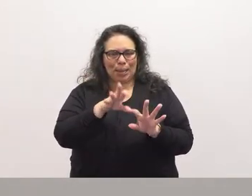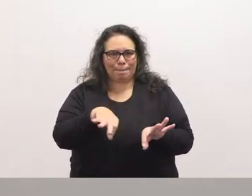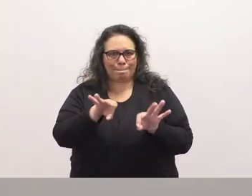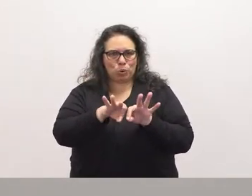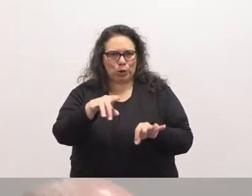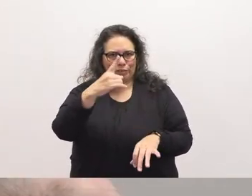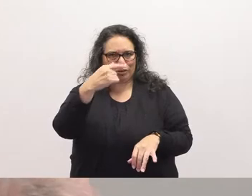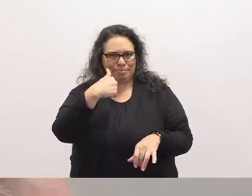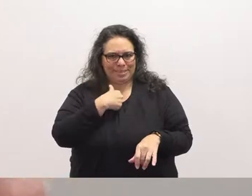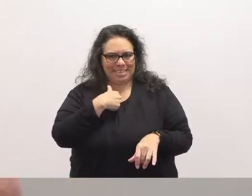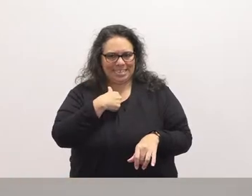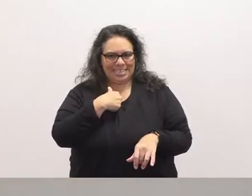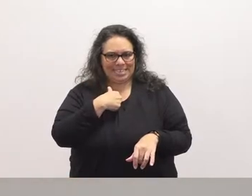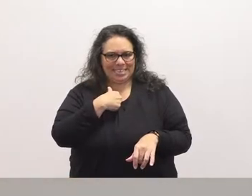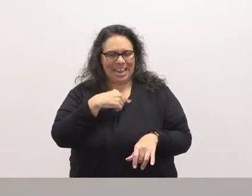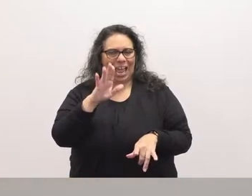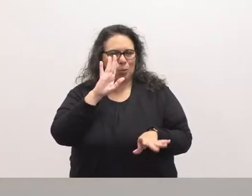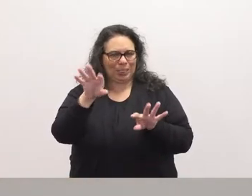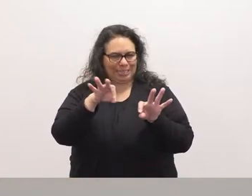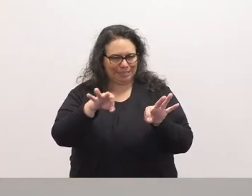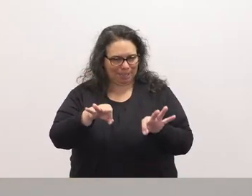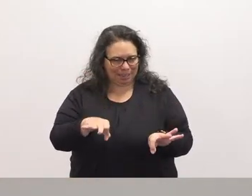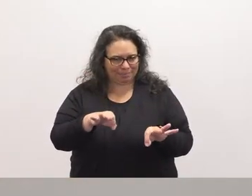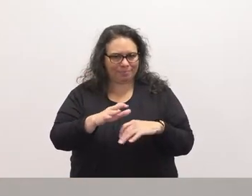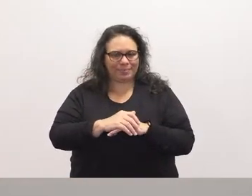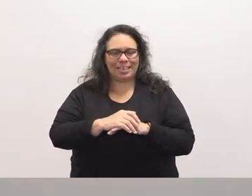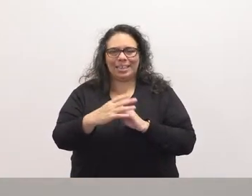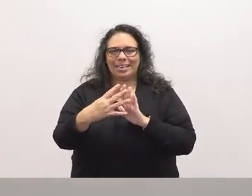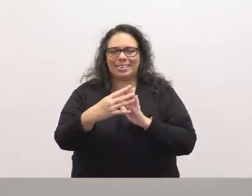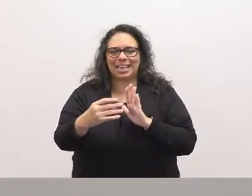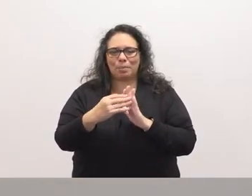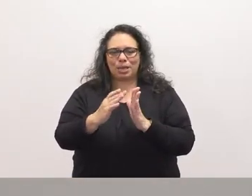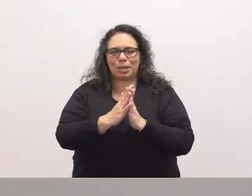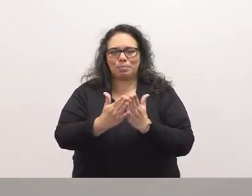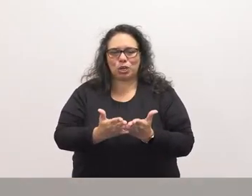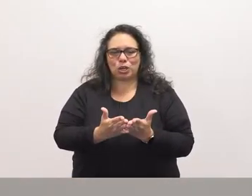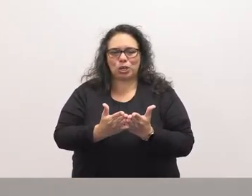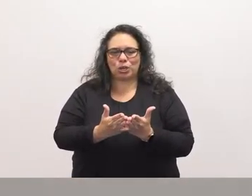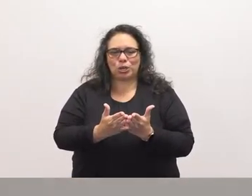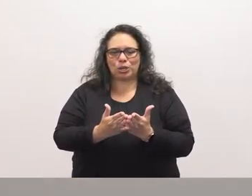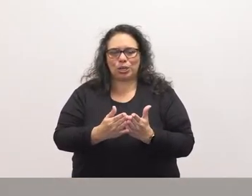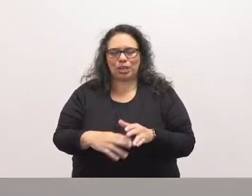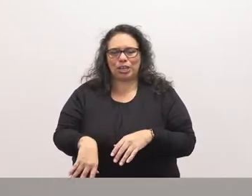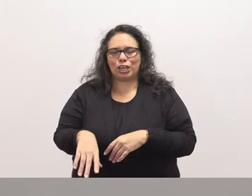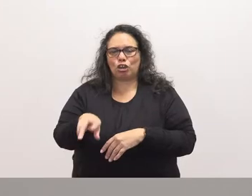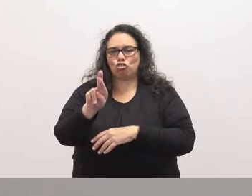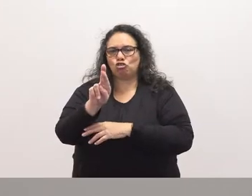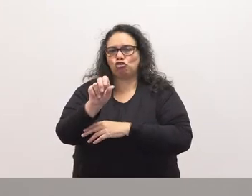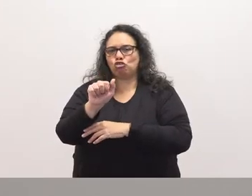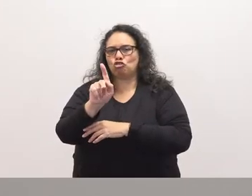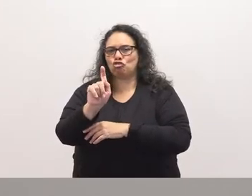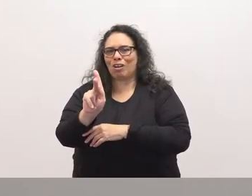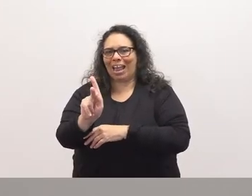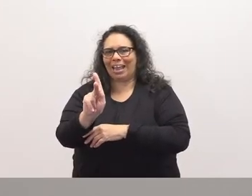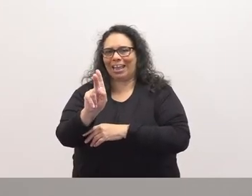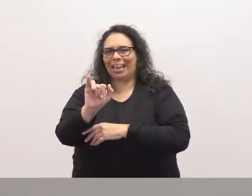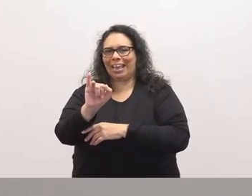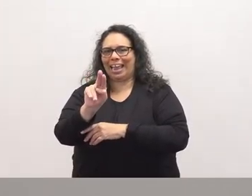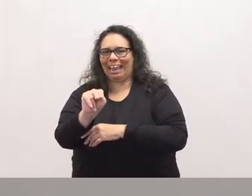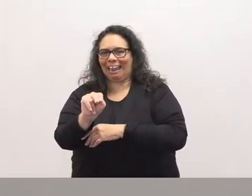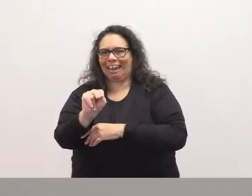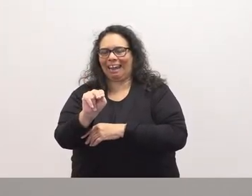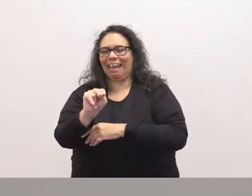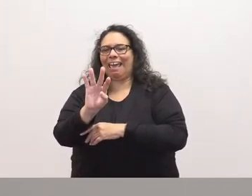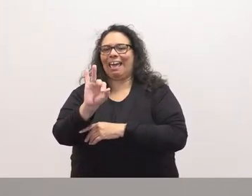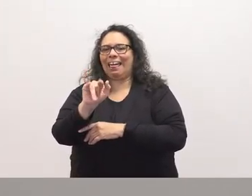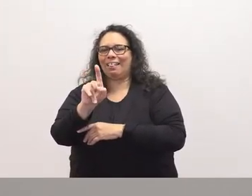me, and I'll explain that. It's a copy of a book called Rank and File. It's by It's edited